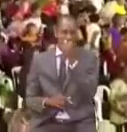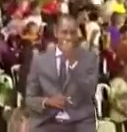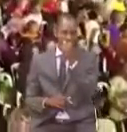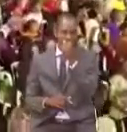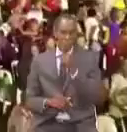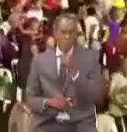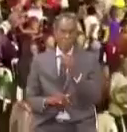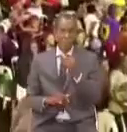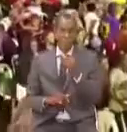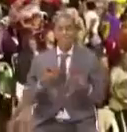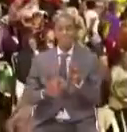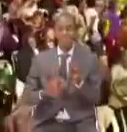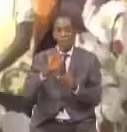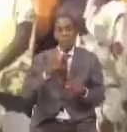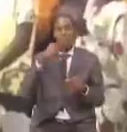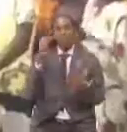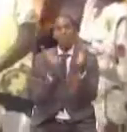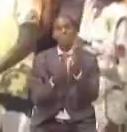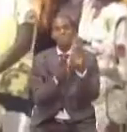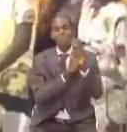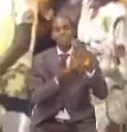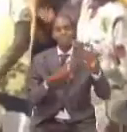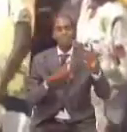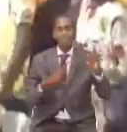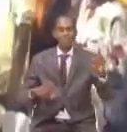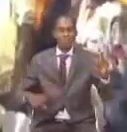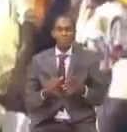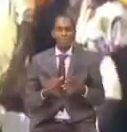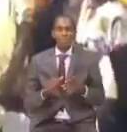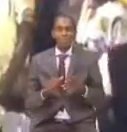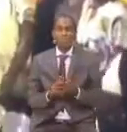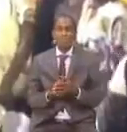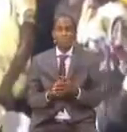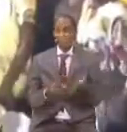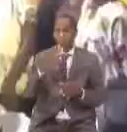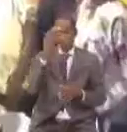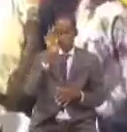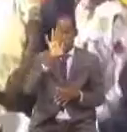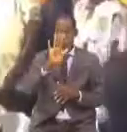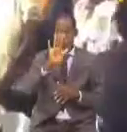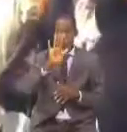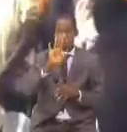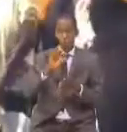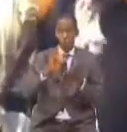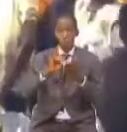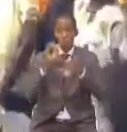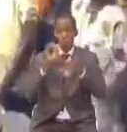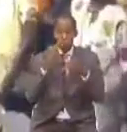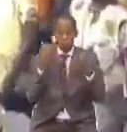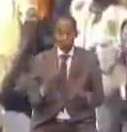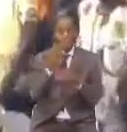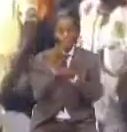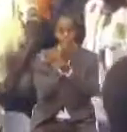Everybody has said, praise the Lord. If you know your miracle is now, your deliverance is now, your healing